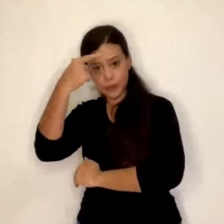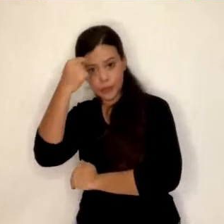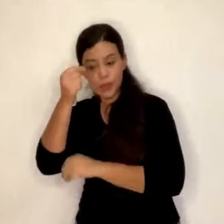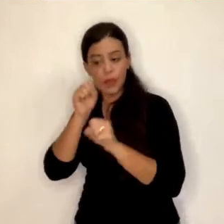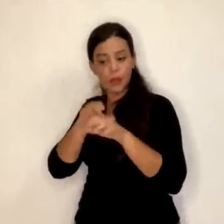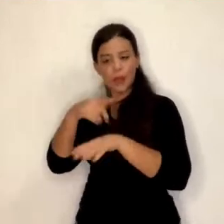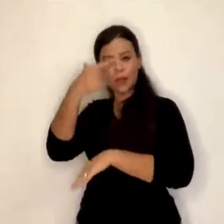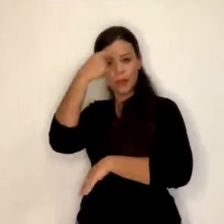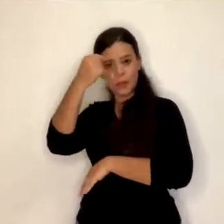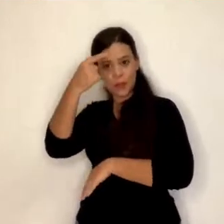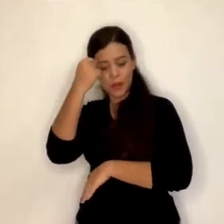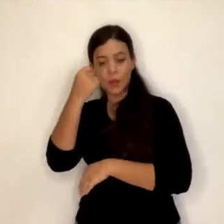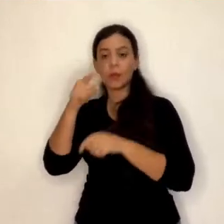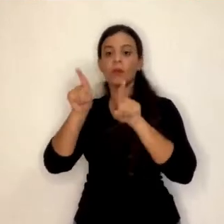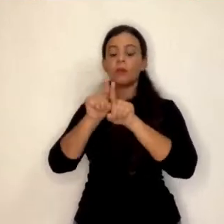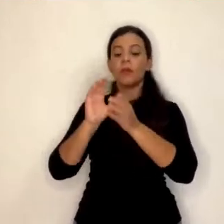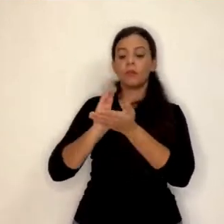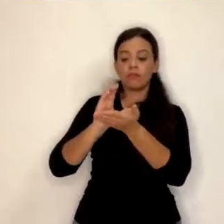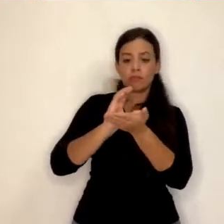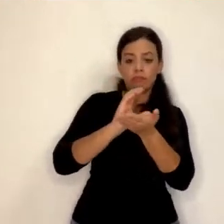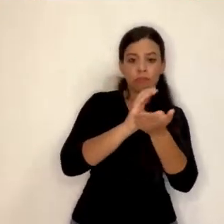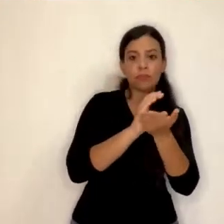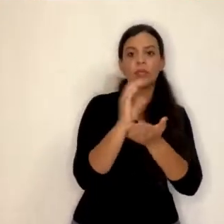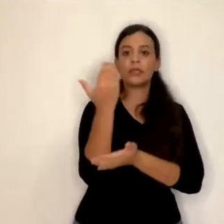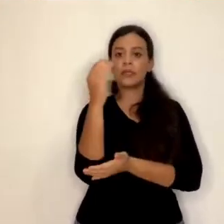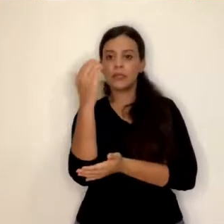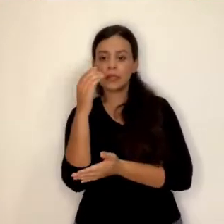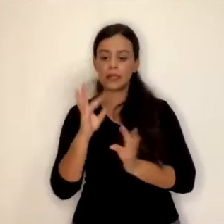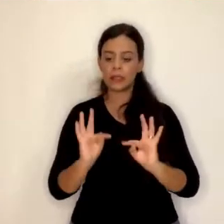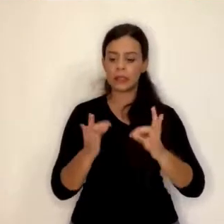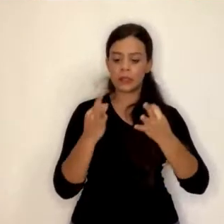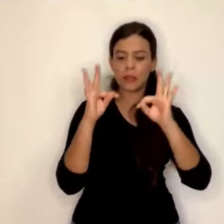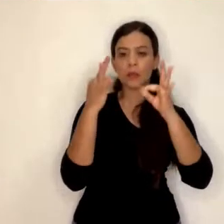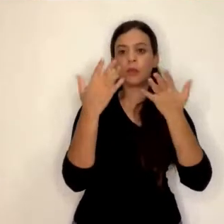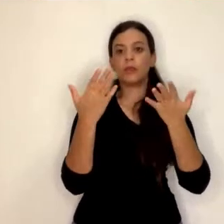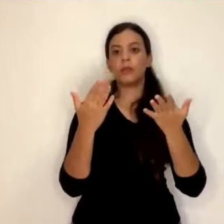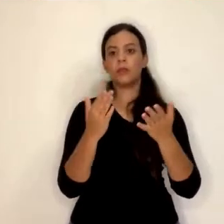developing education institutions of higher learning,